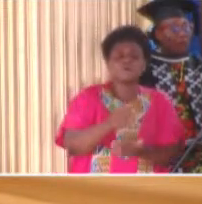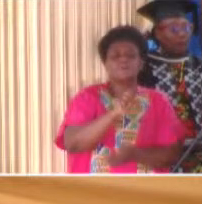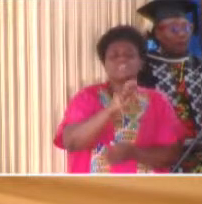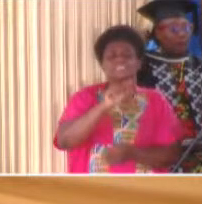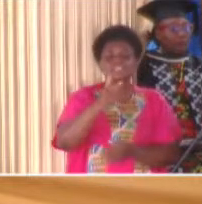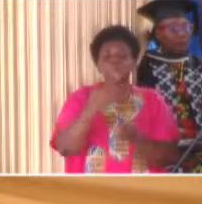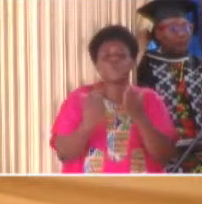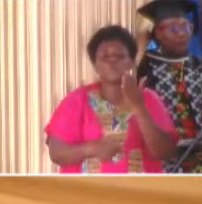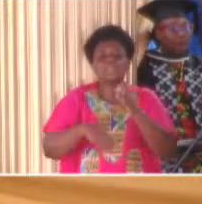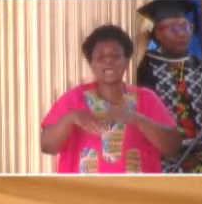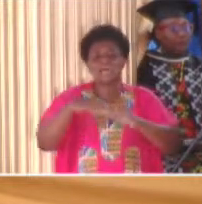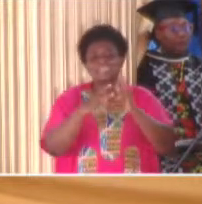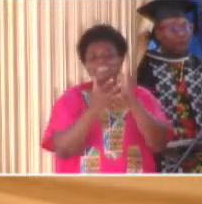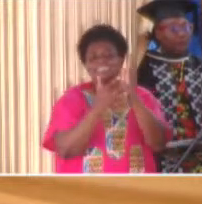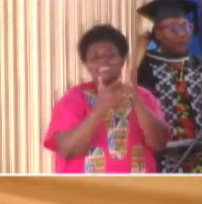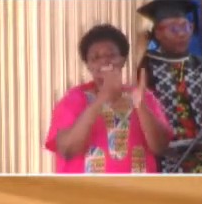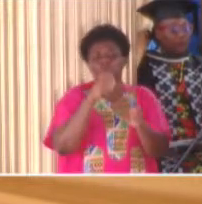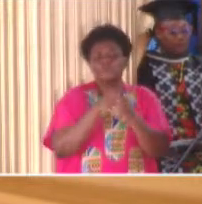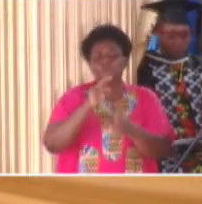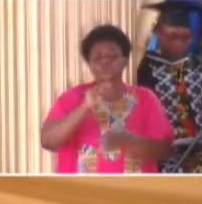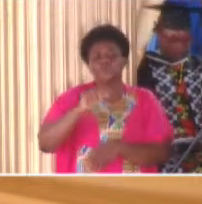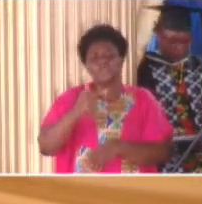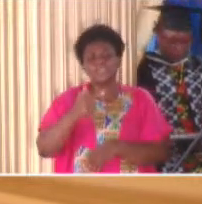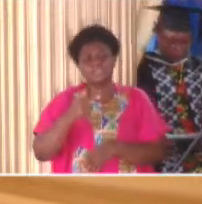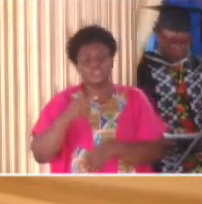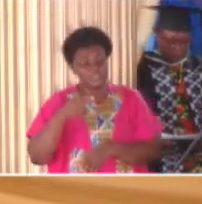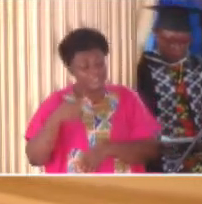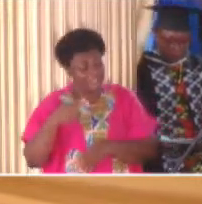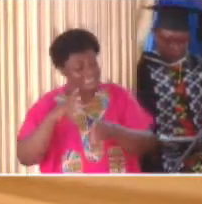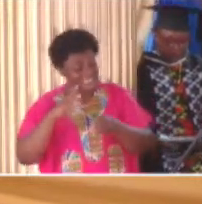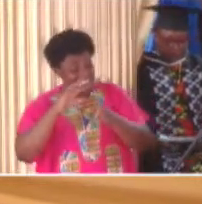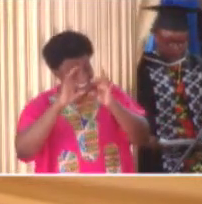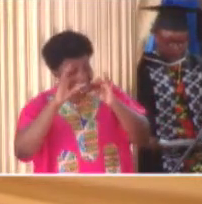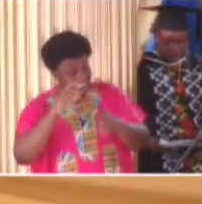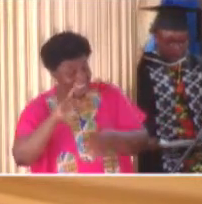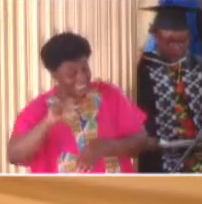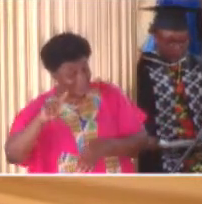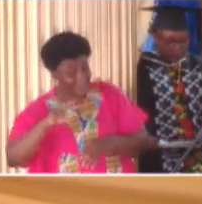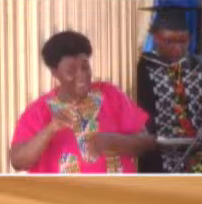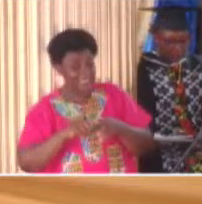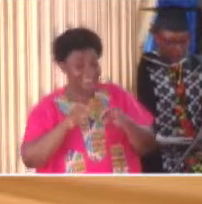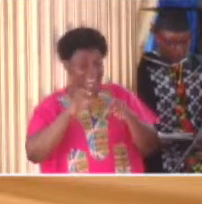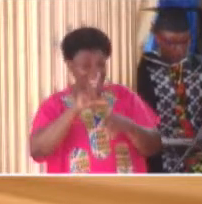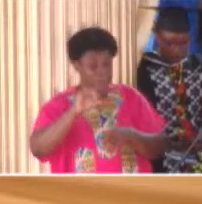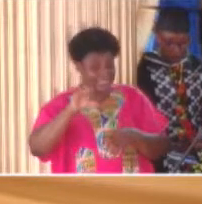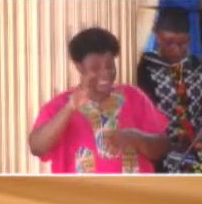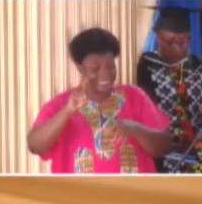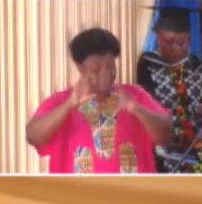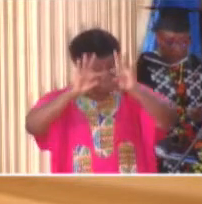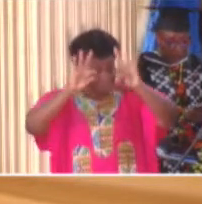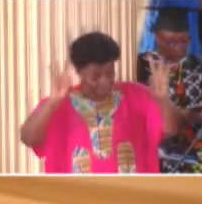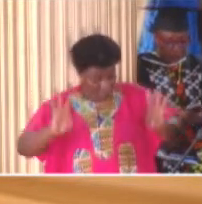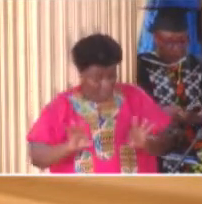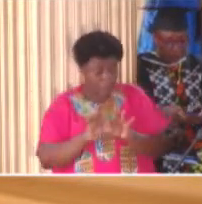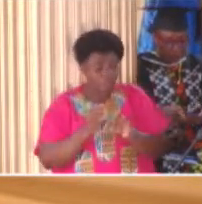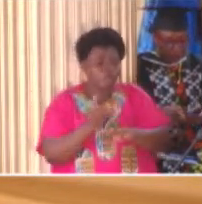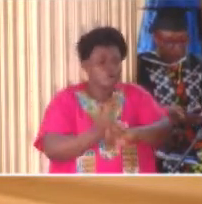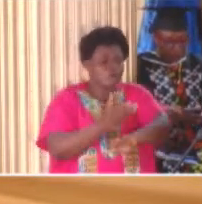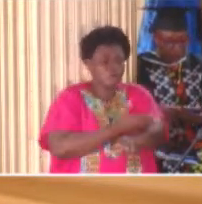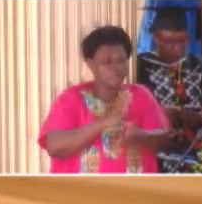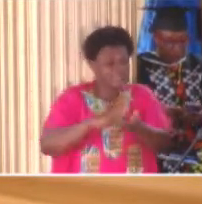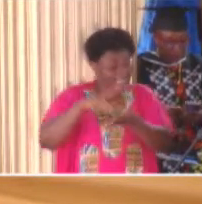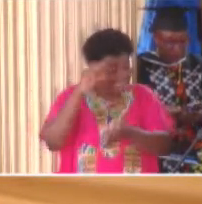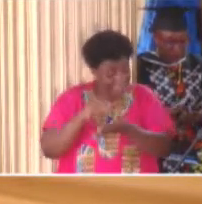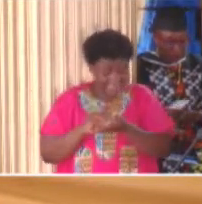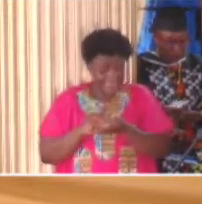technology, including UHD TVs and interactive LED screens, to enhance the learning experience. The West Africa